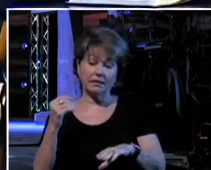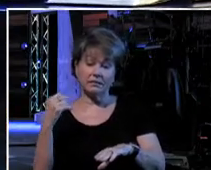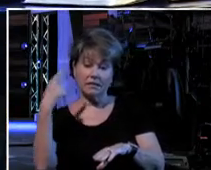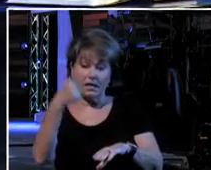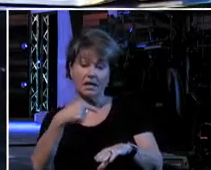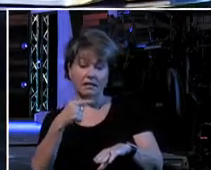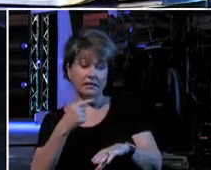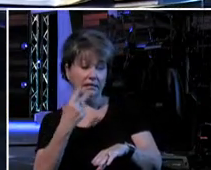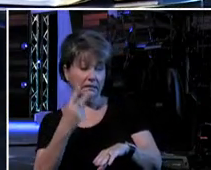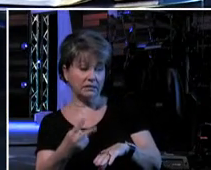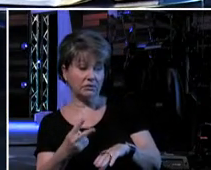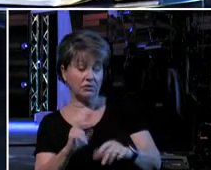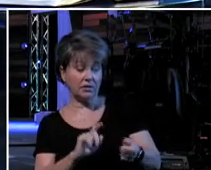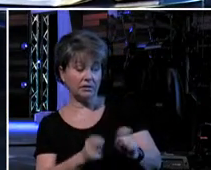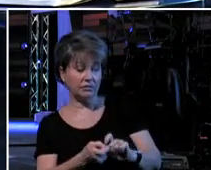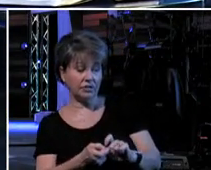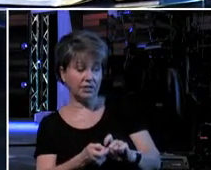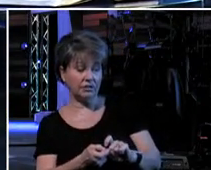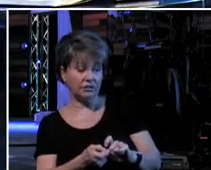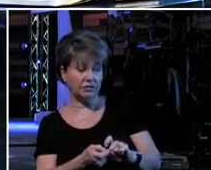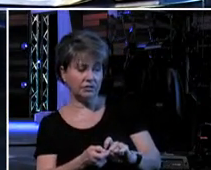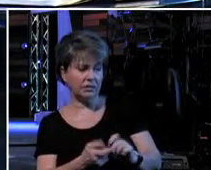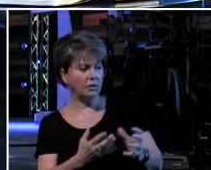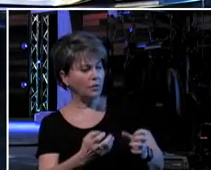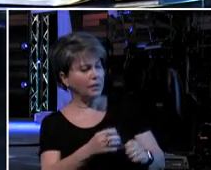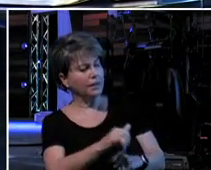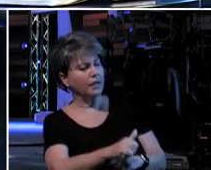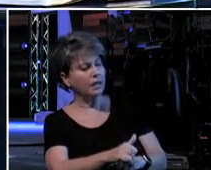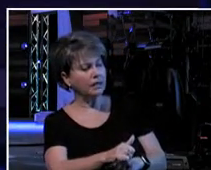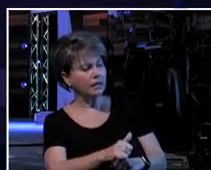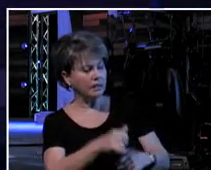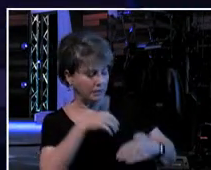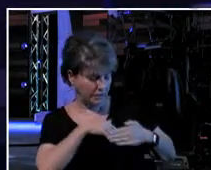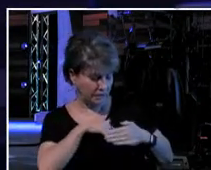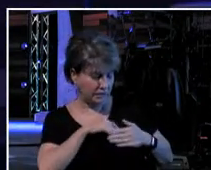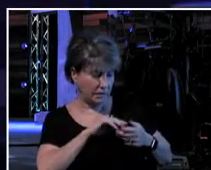And it continues today. The grave still is empty.